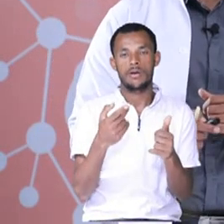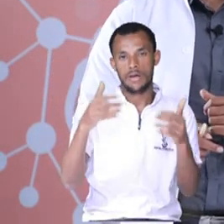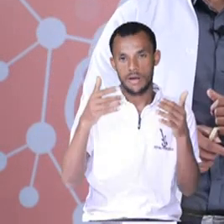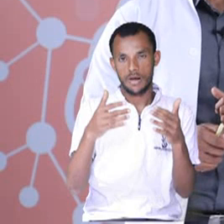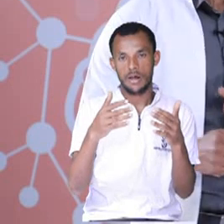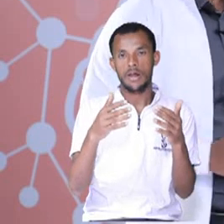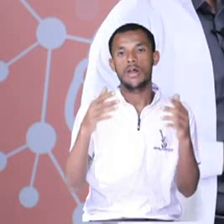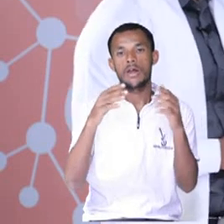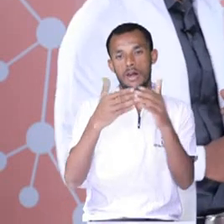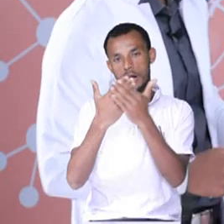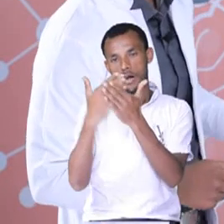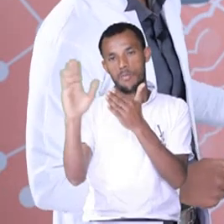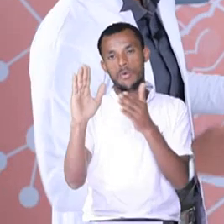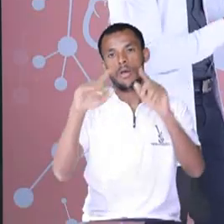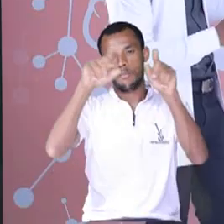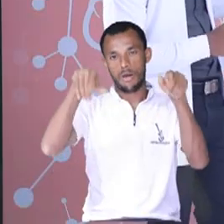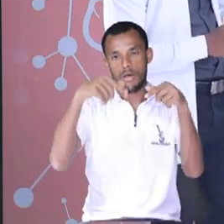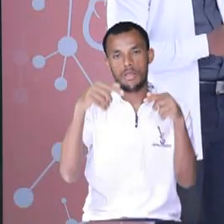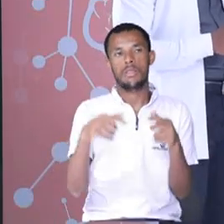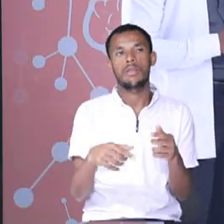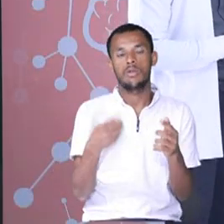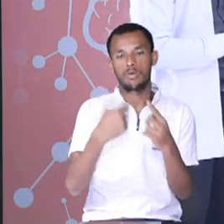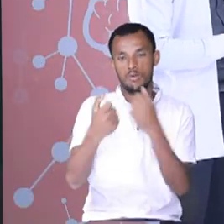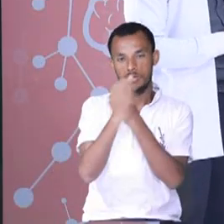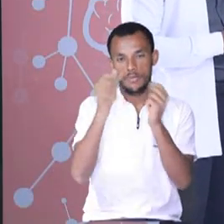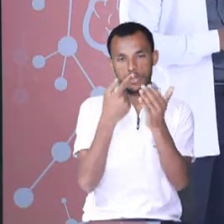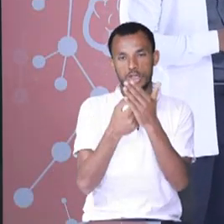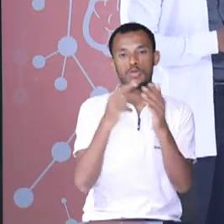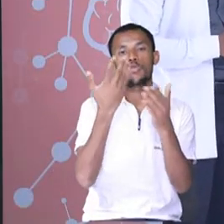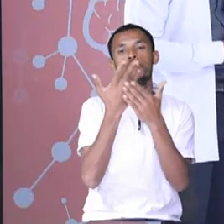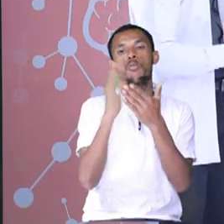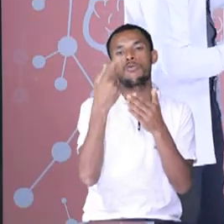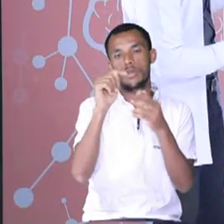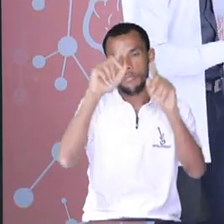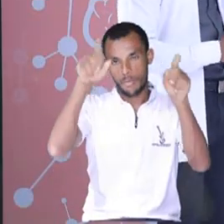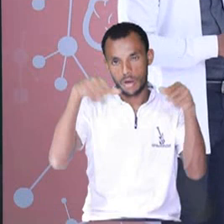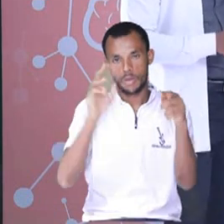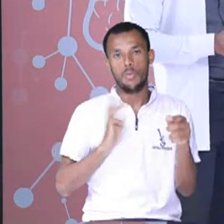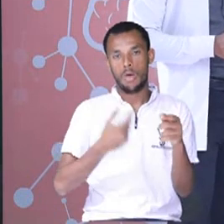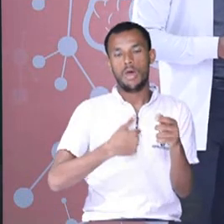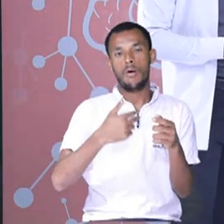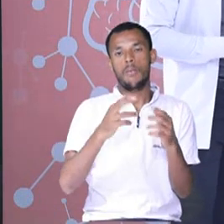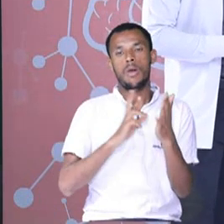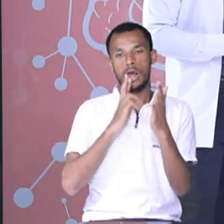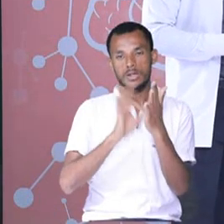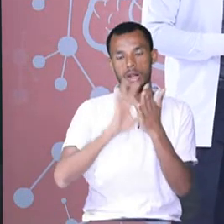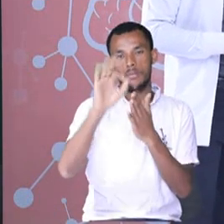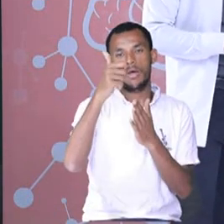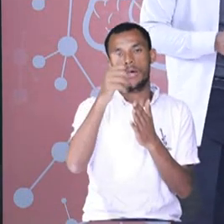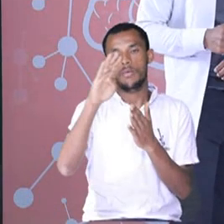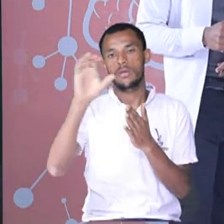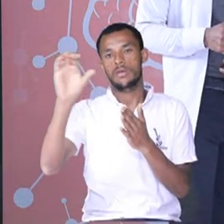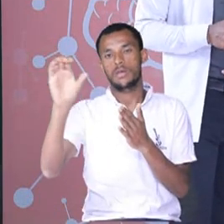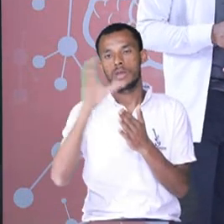removing the bracket. So to solve this, to remove this bracket, we have rational number a,